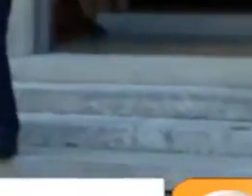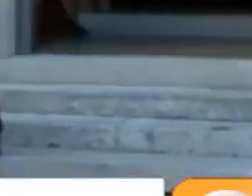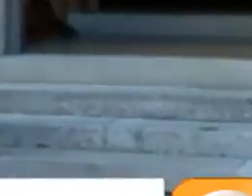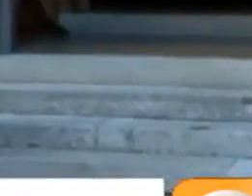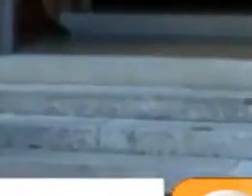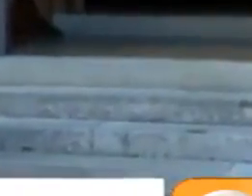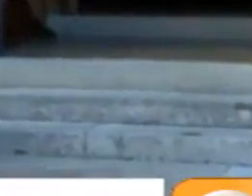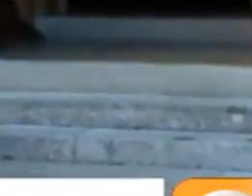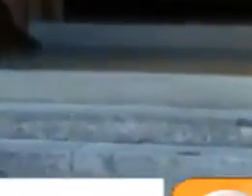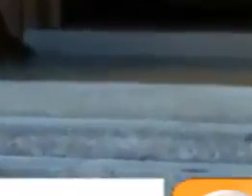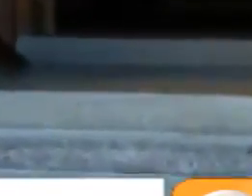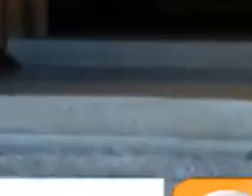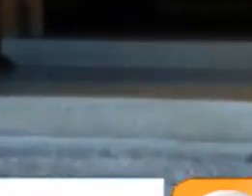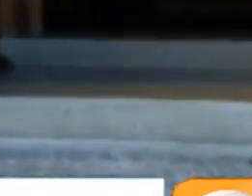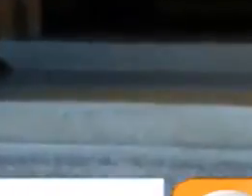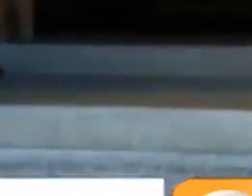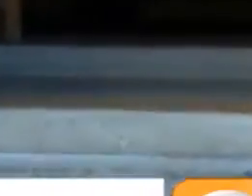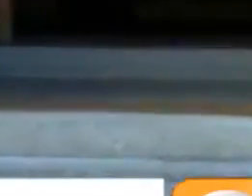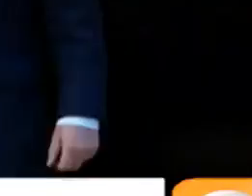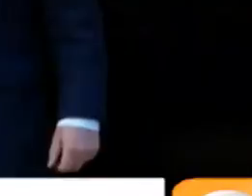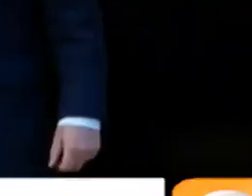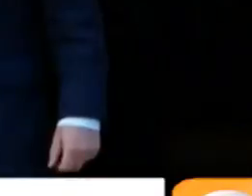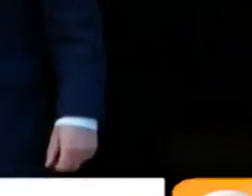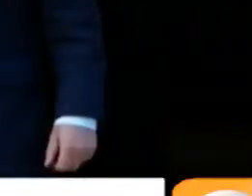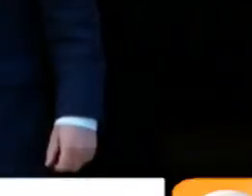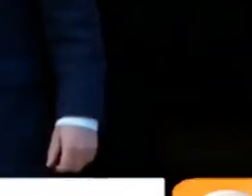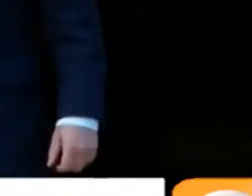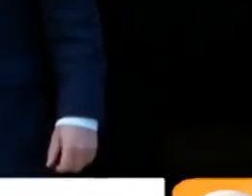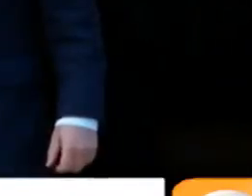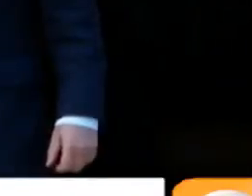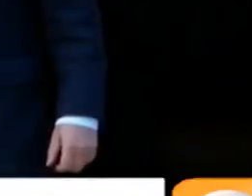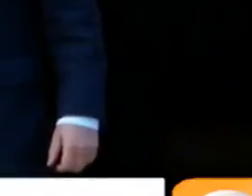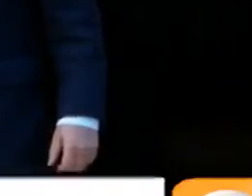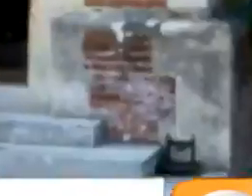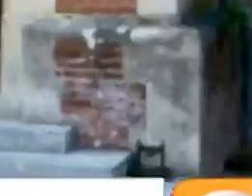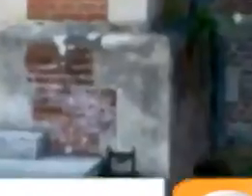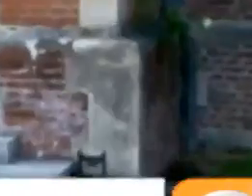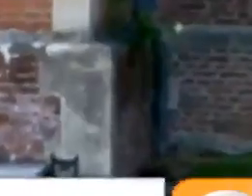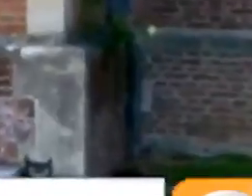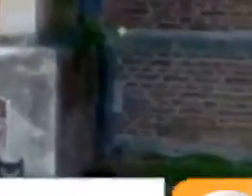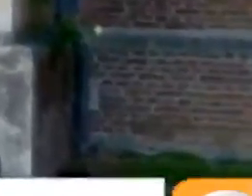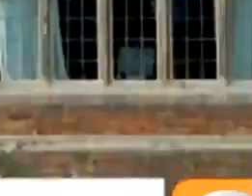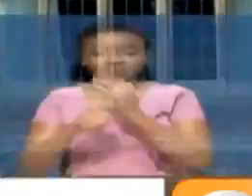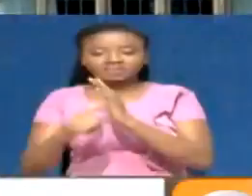came hours ahead of President Uhuru Kenyatta's meeting with UK Prime Minister Boris Johnson in London.